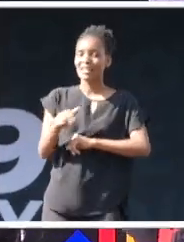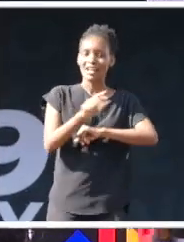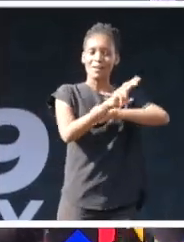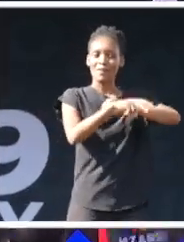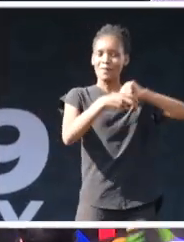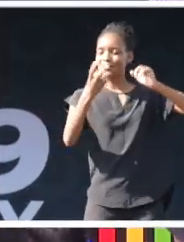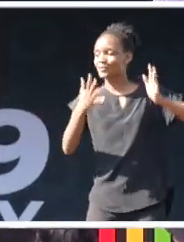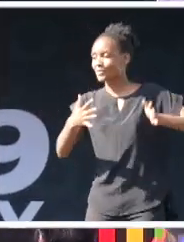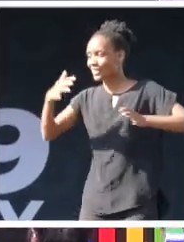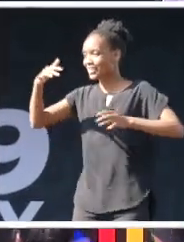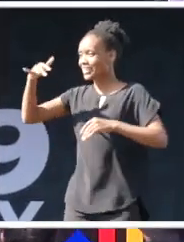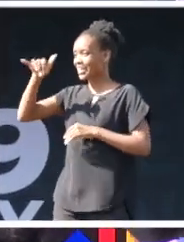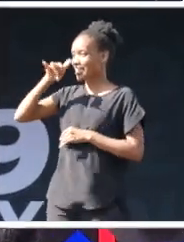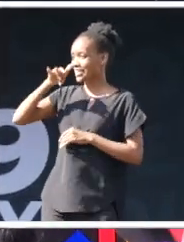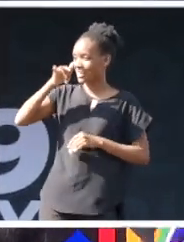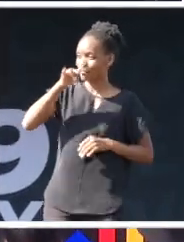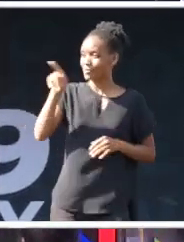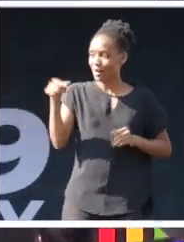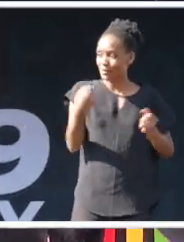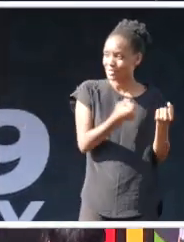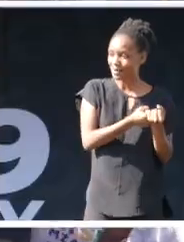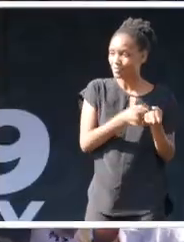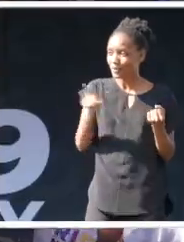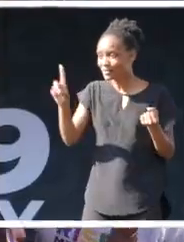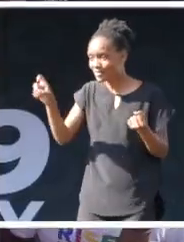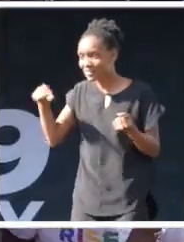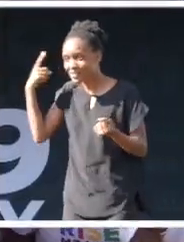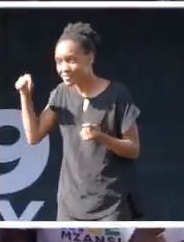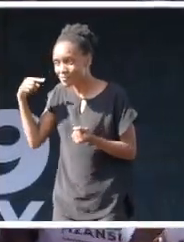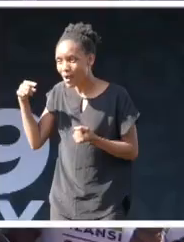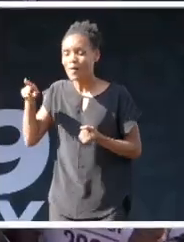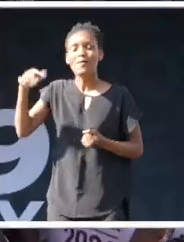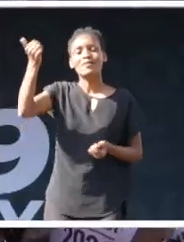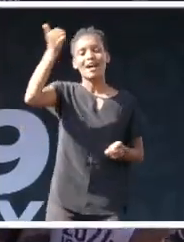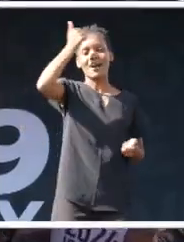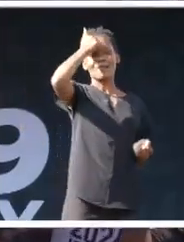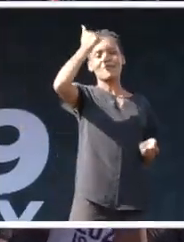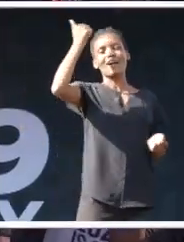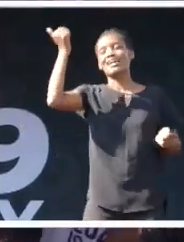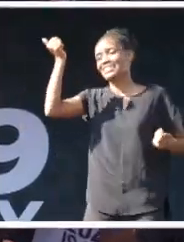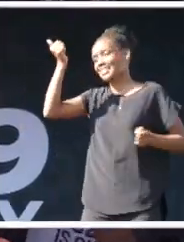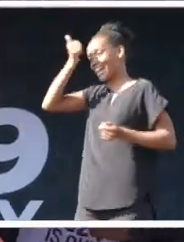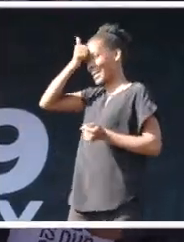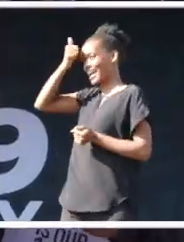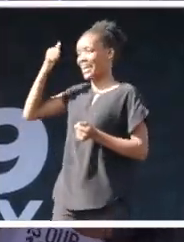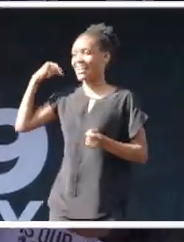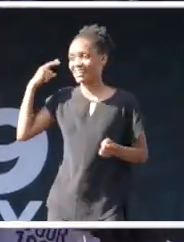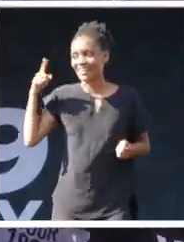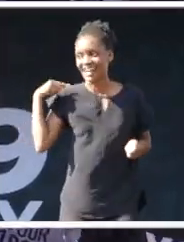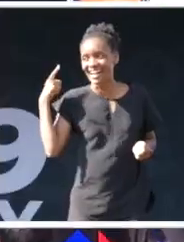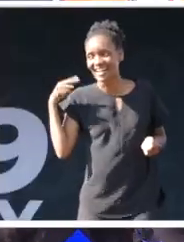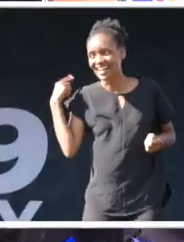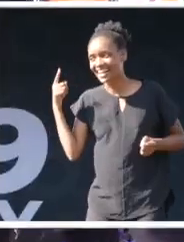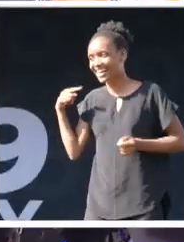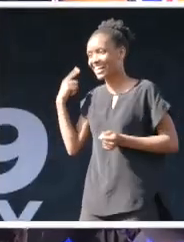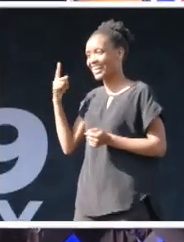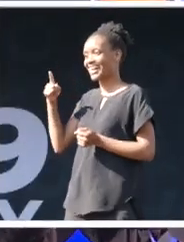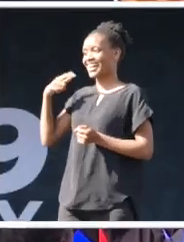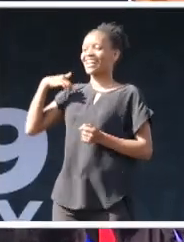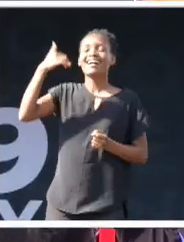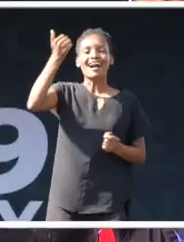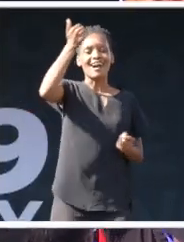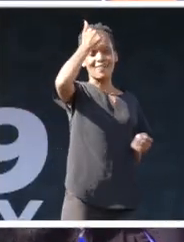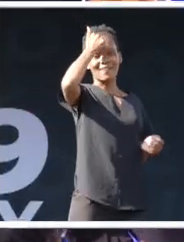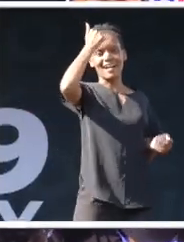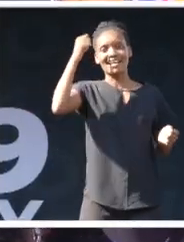usapota mahodu, awaten simaumau, awaten